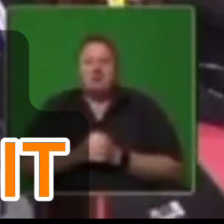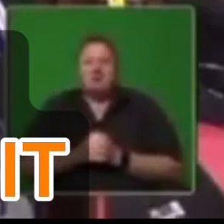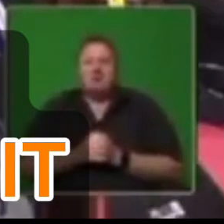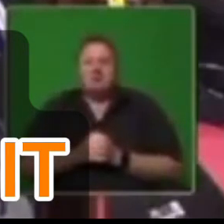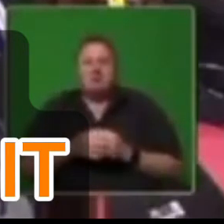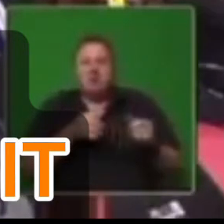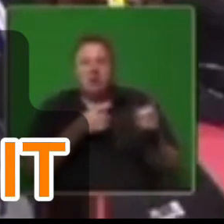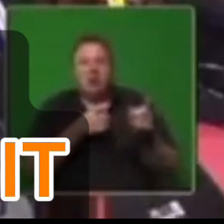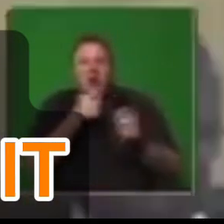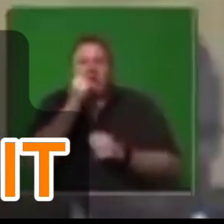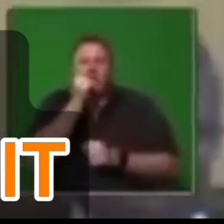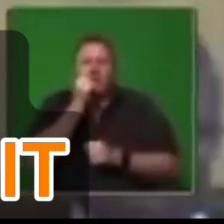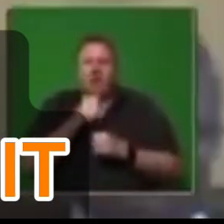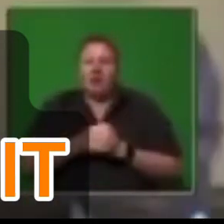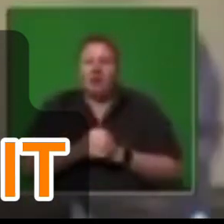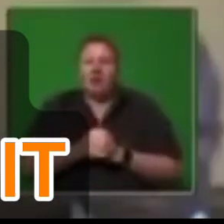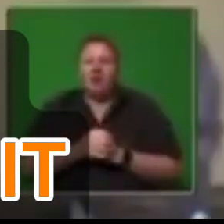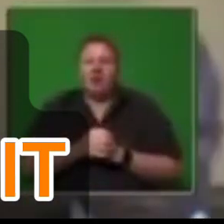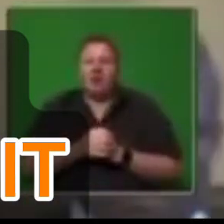Rifleman